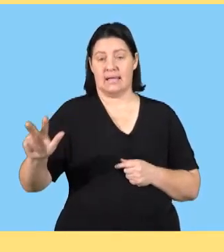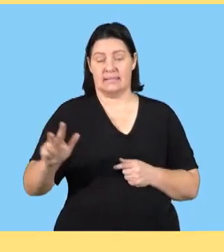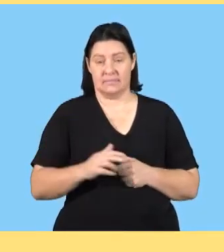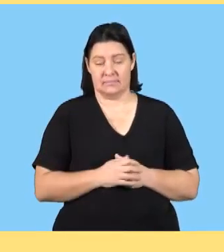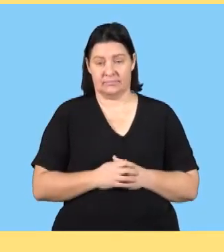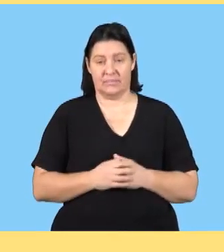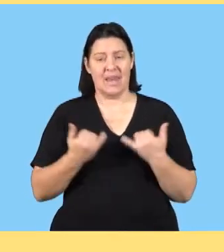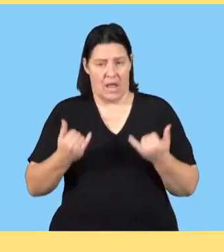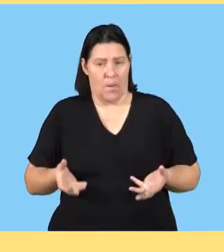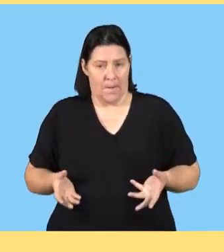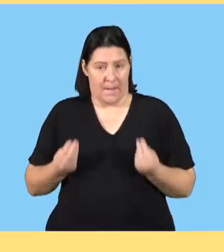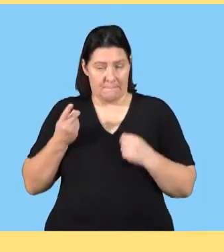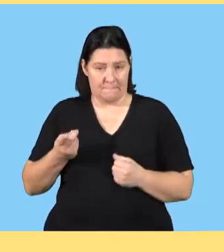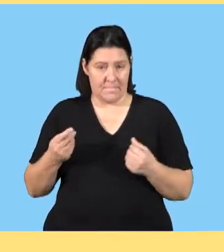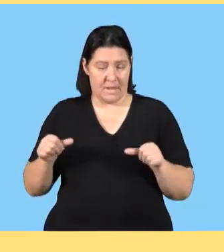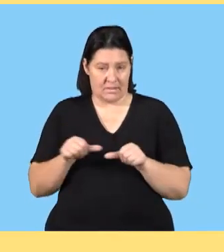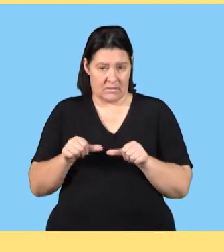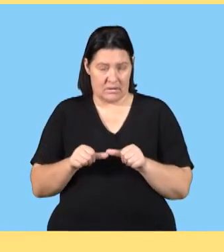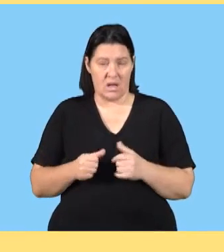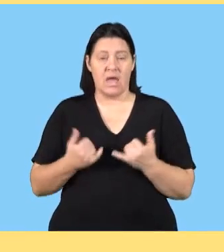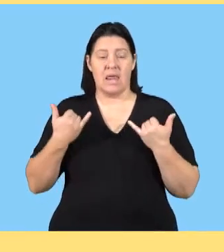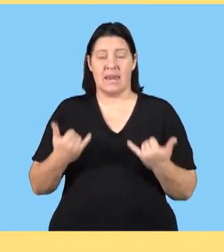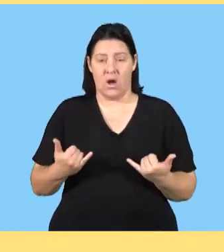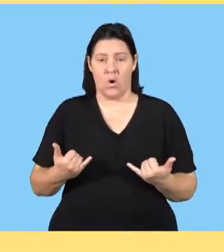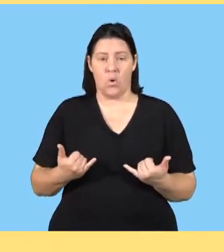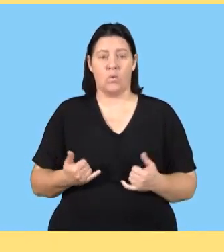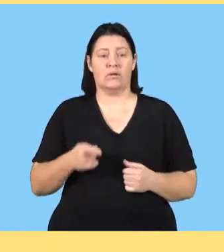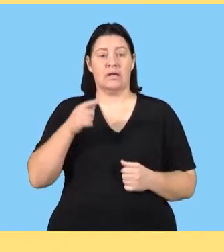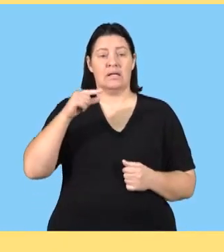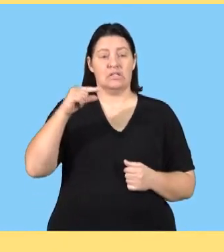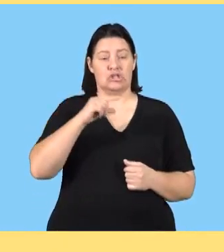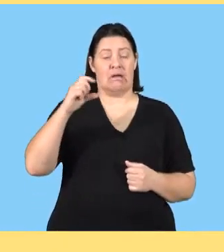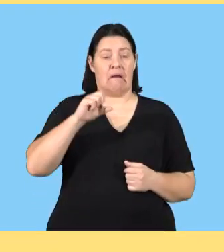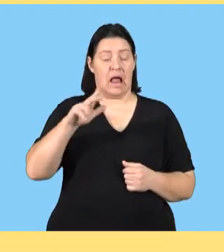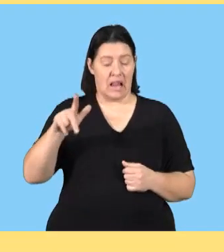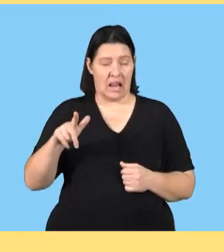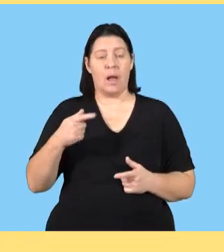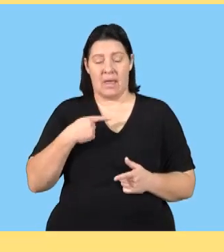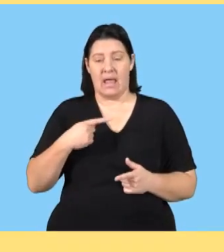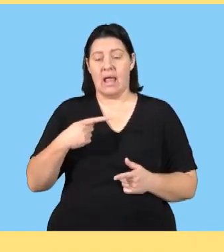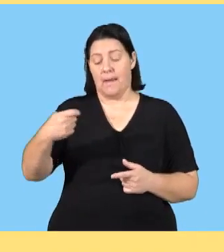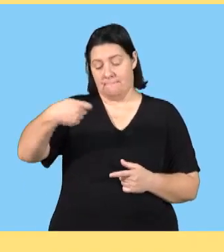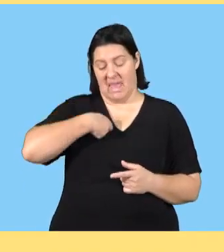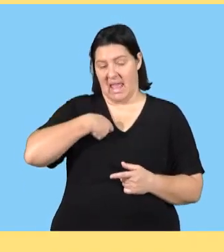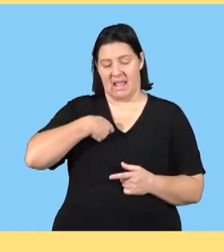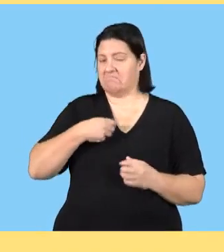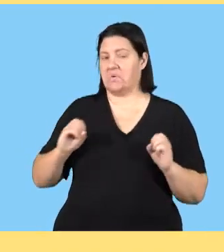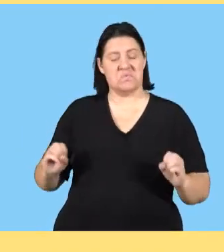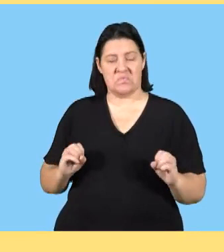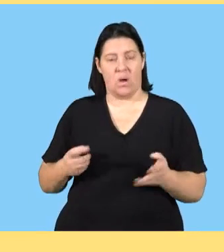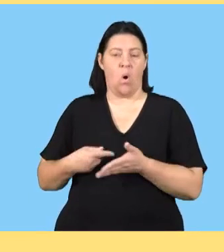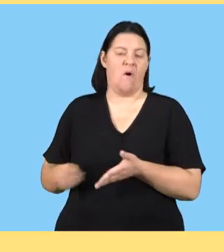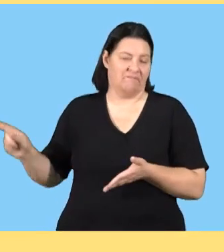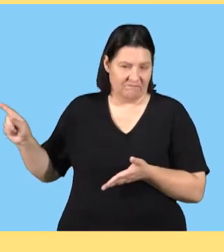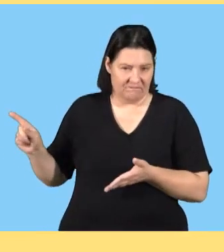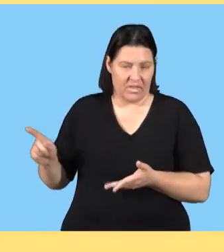1,168. Now that you have that, remember, G. Gao is a debtor that has been declared insolvent. We're writing off bad debts.